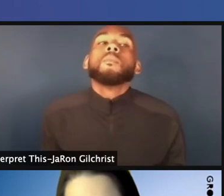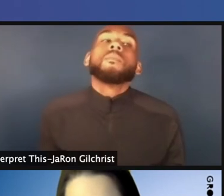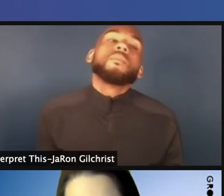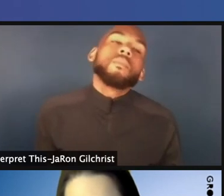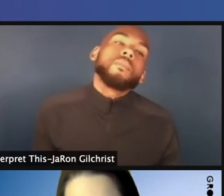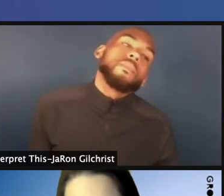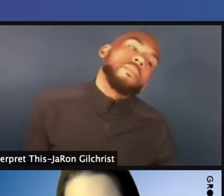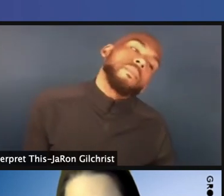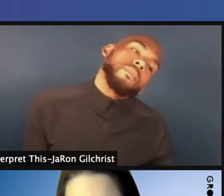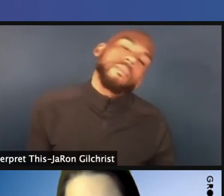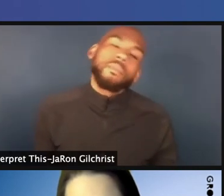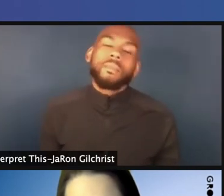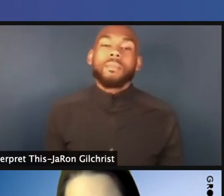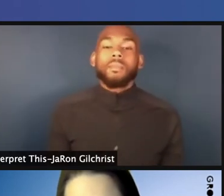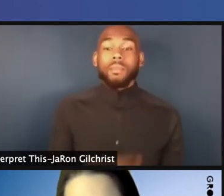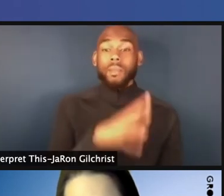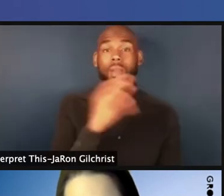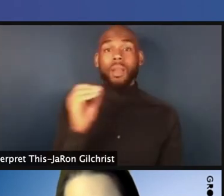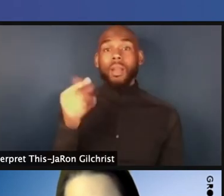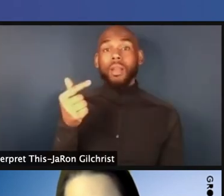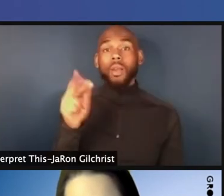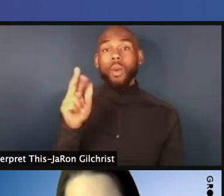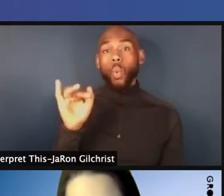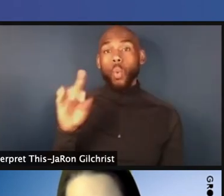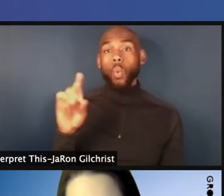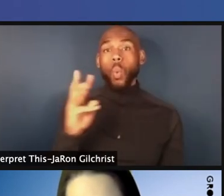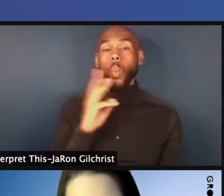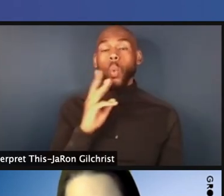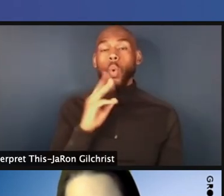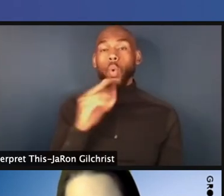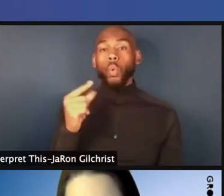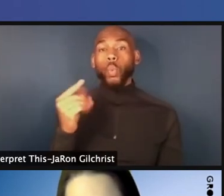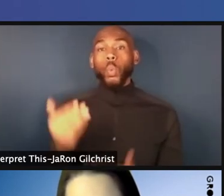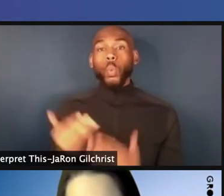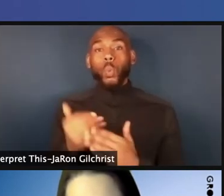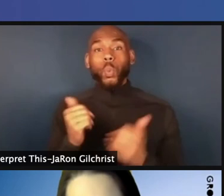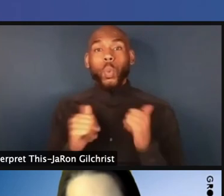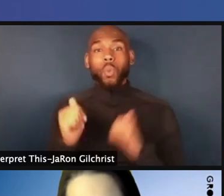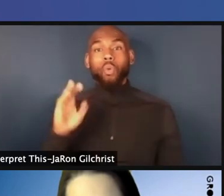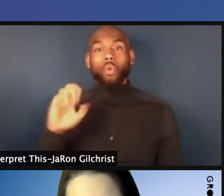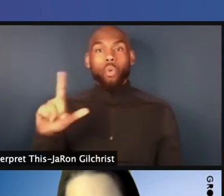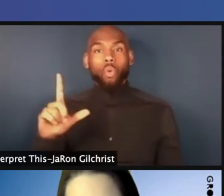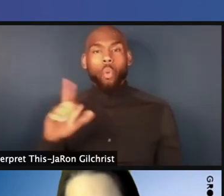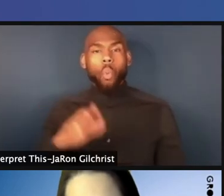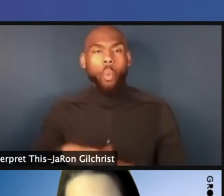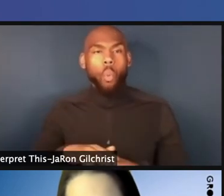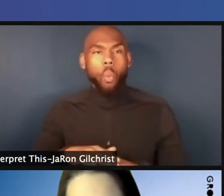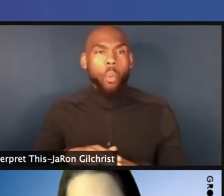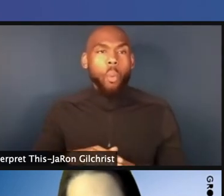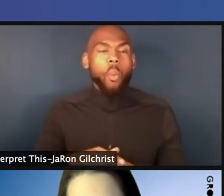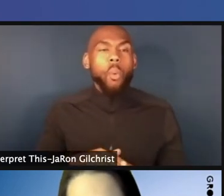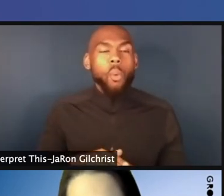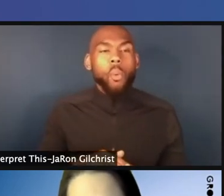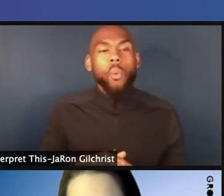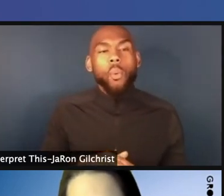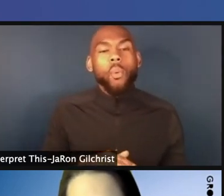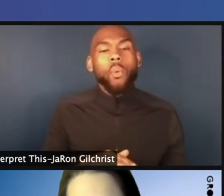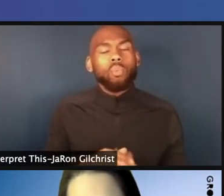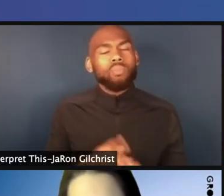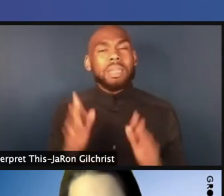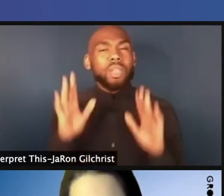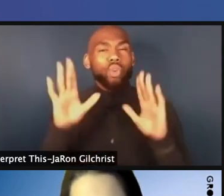as well as the Groundwater Green New Theater call series on HowlRound. It's just a great way to sort of